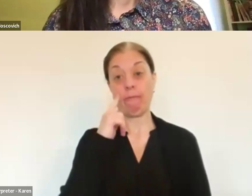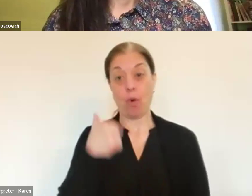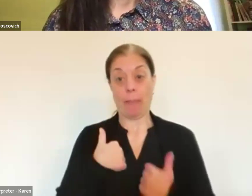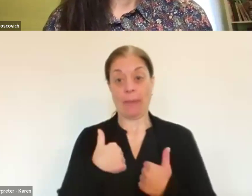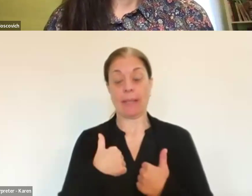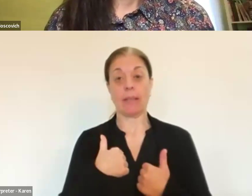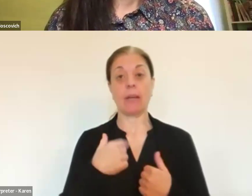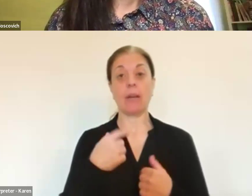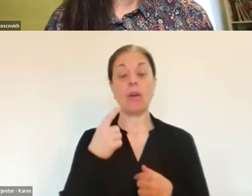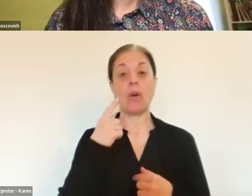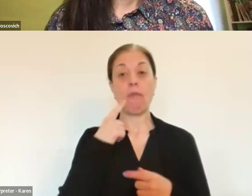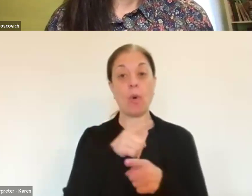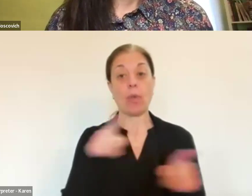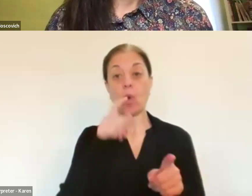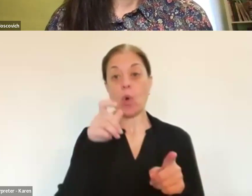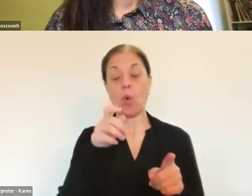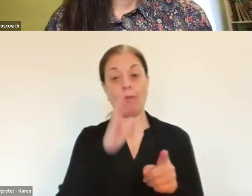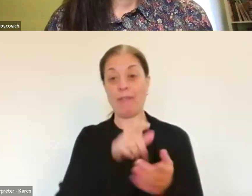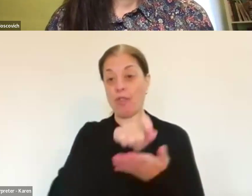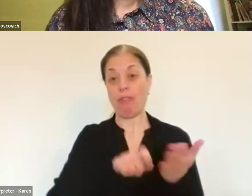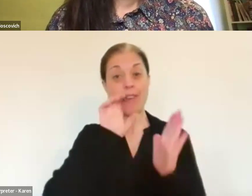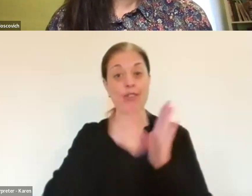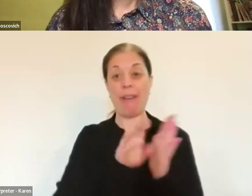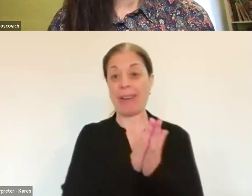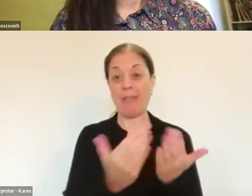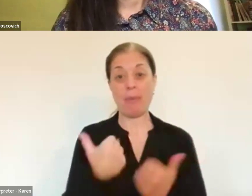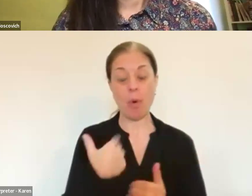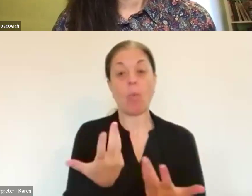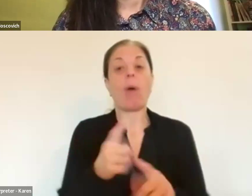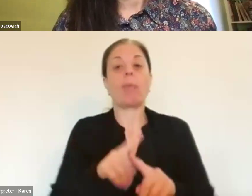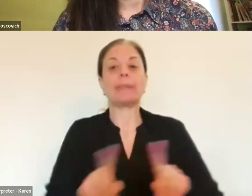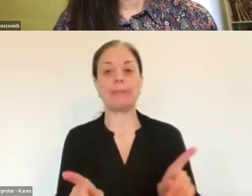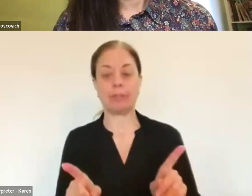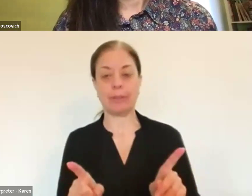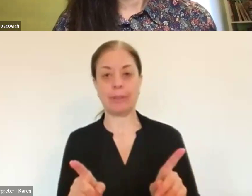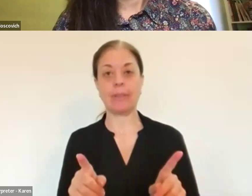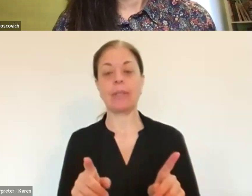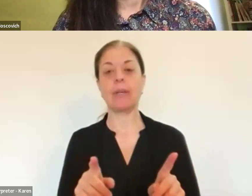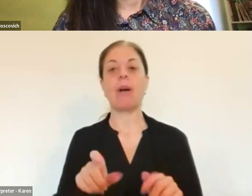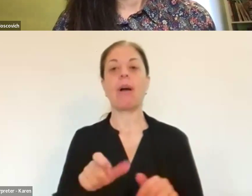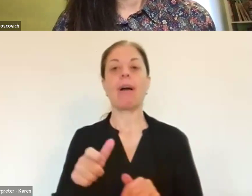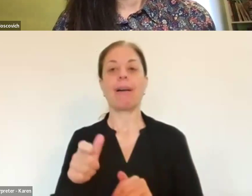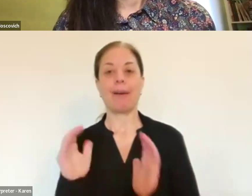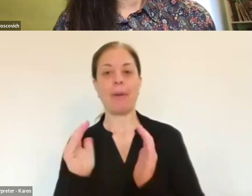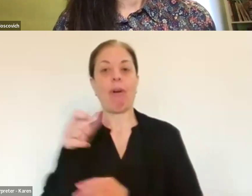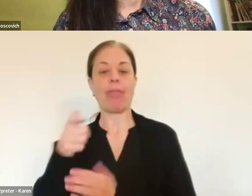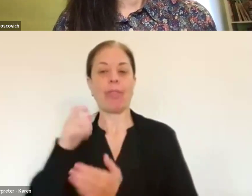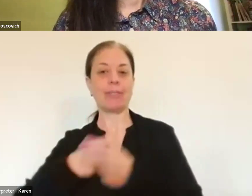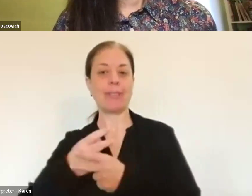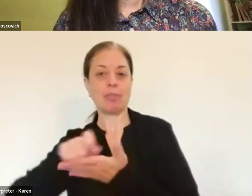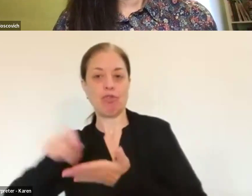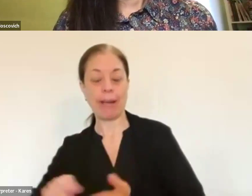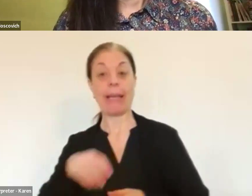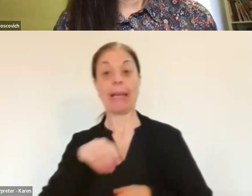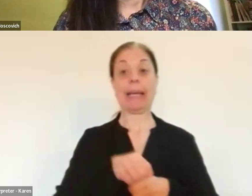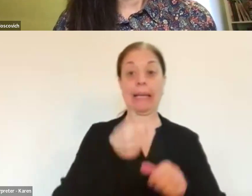me, for those who haven't written a graphic novel before, what was different about this than, other types of writing is that in each